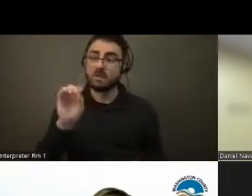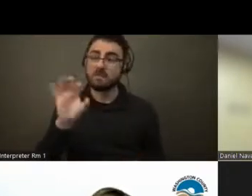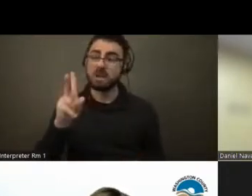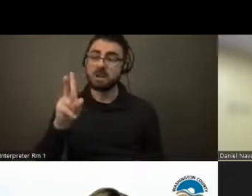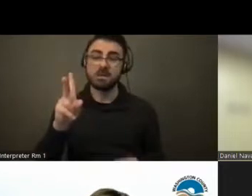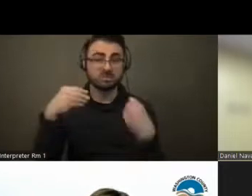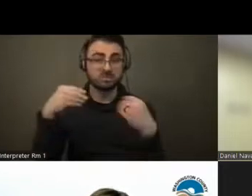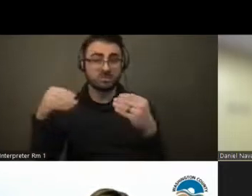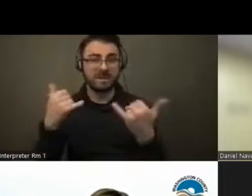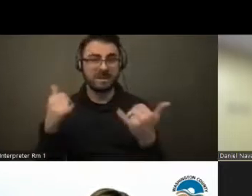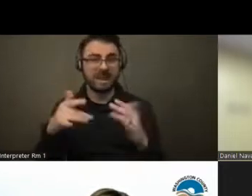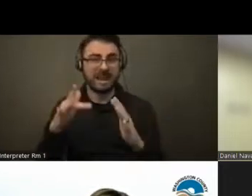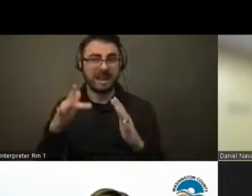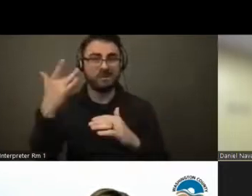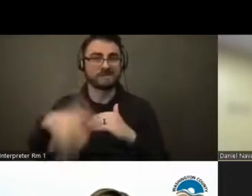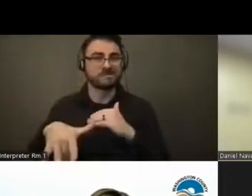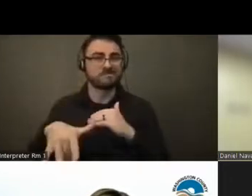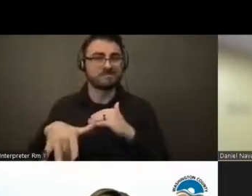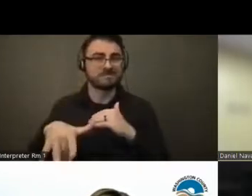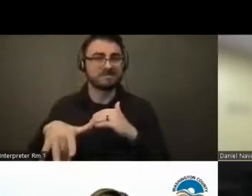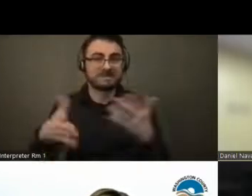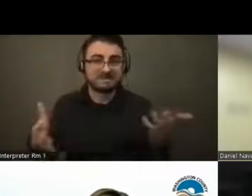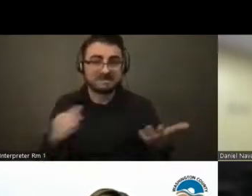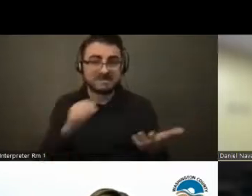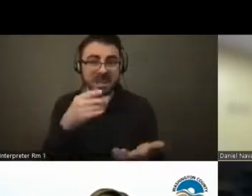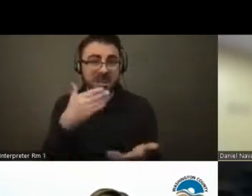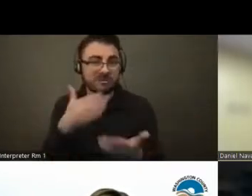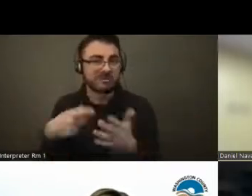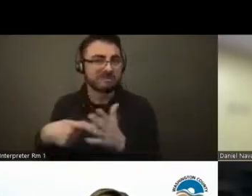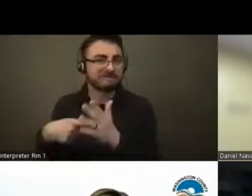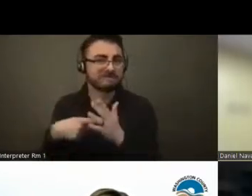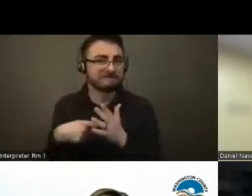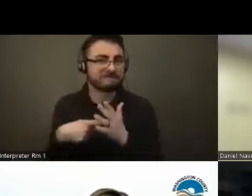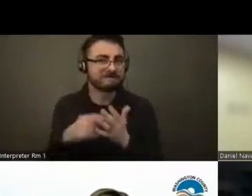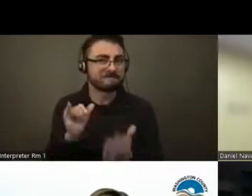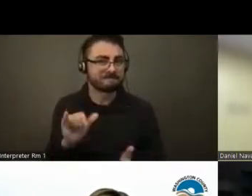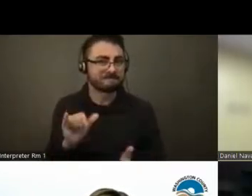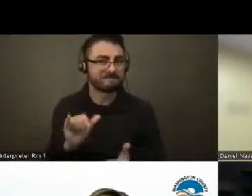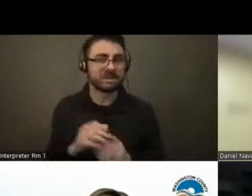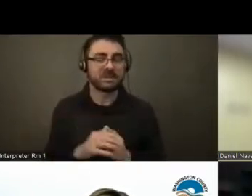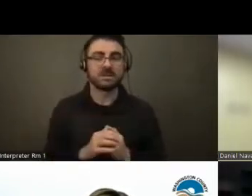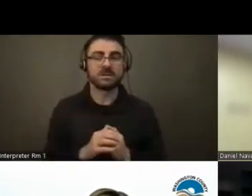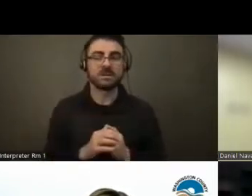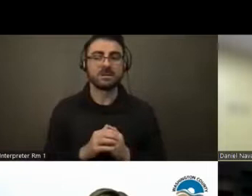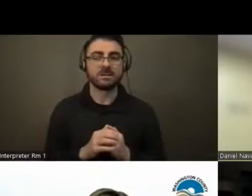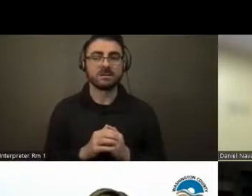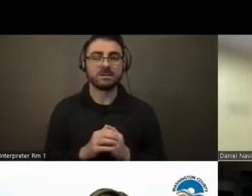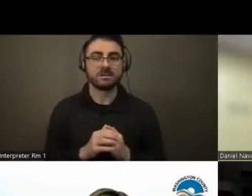So that's not a good sign either. But I kind of wonder with